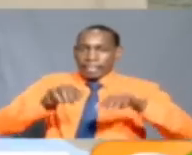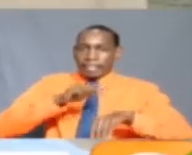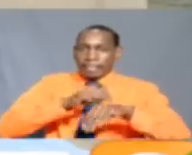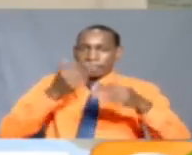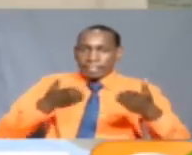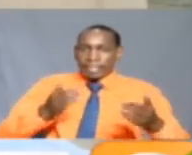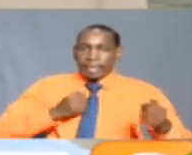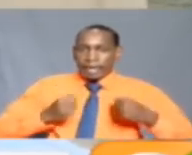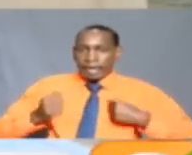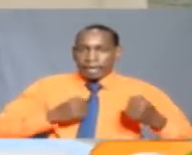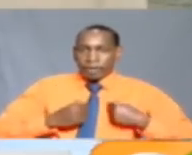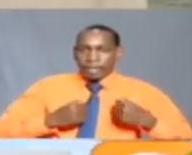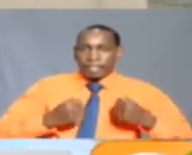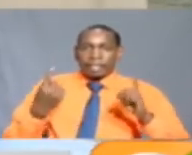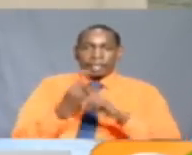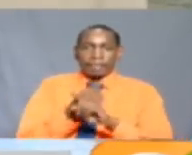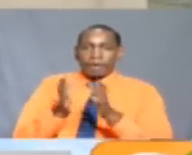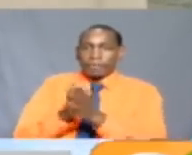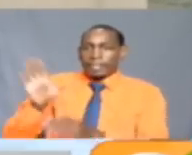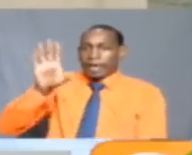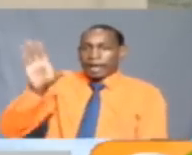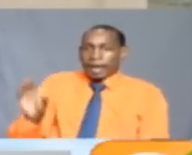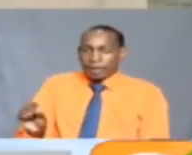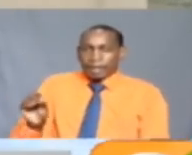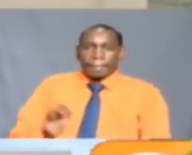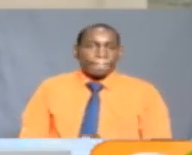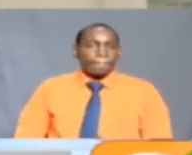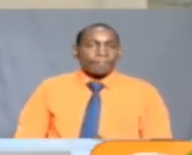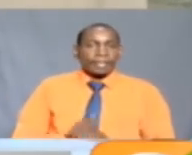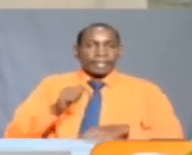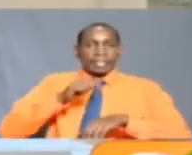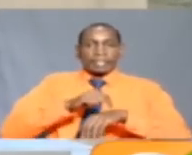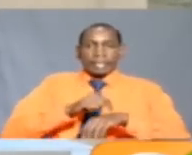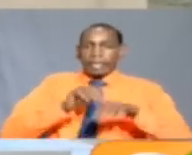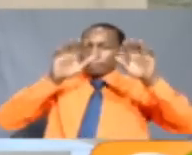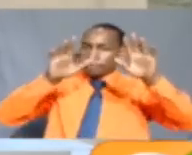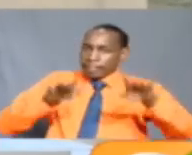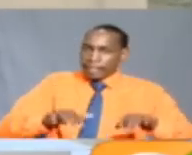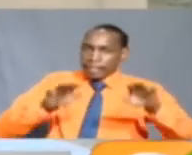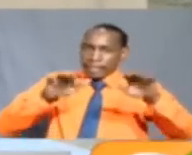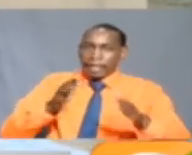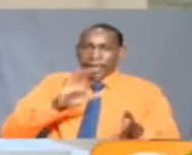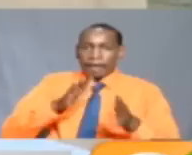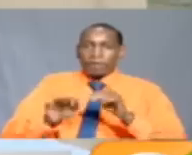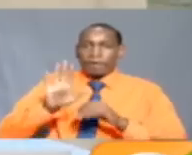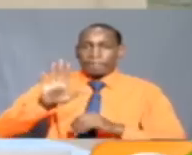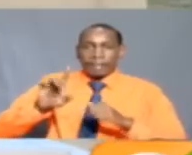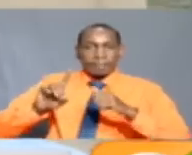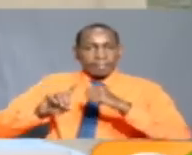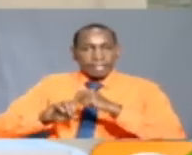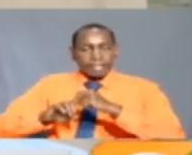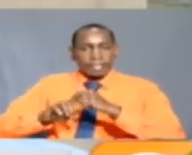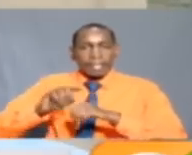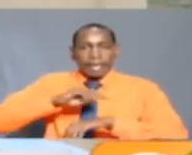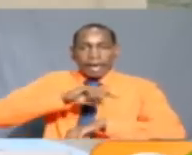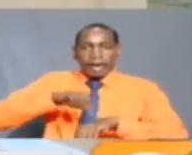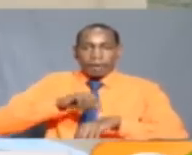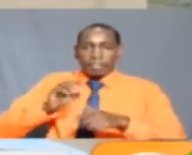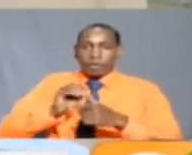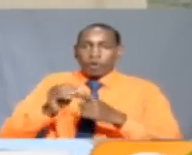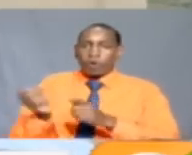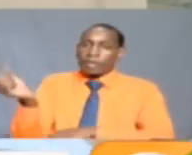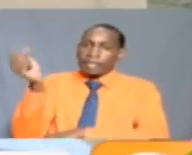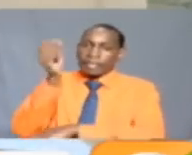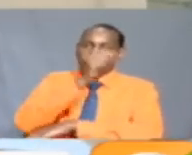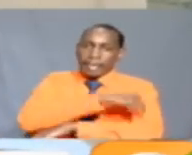here in Africa. And during those seasons, it could take, you know, 5-6 hours or even a day if a road gets flooded and shut